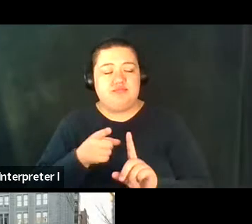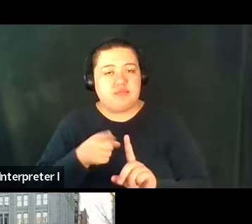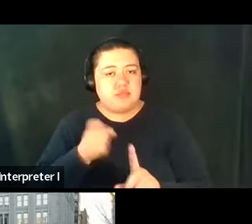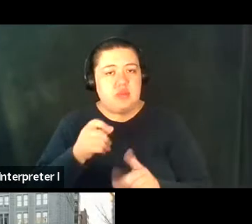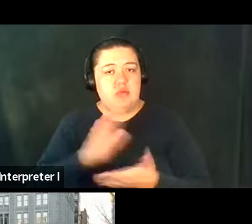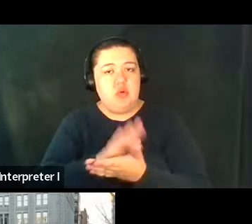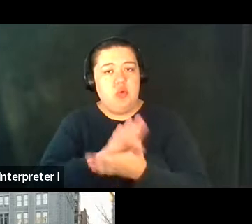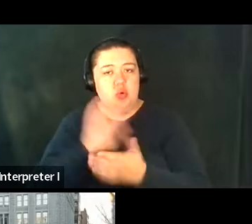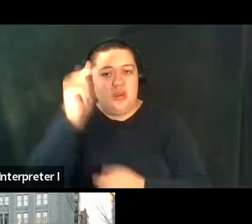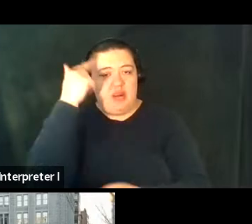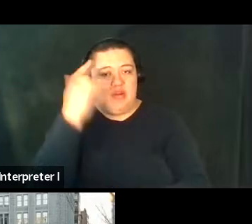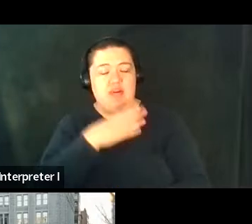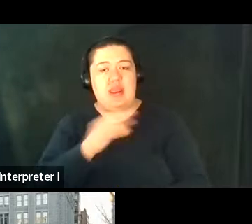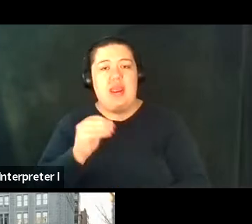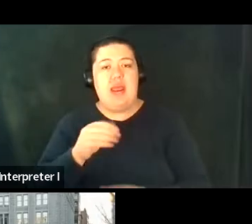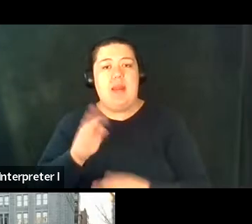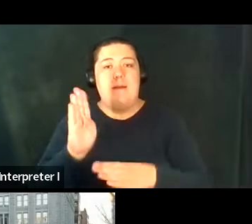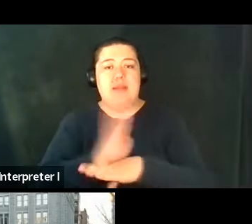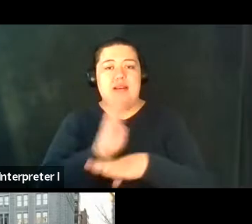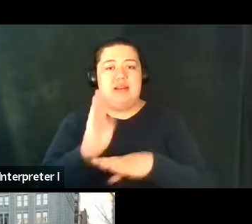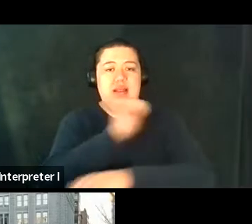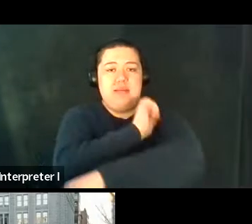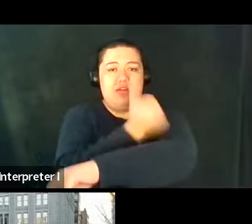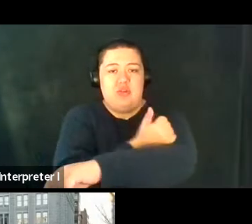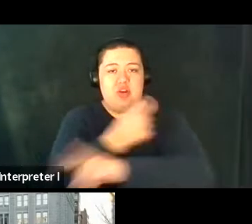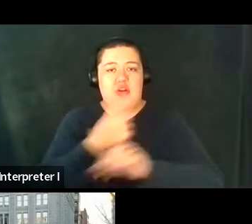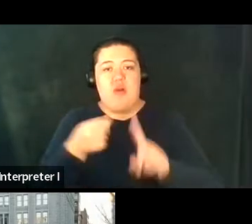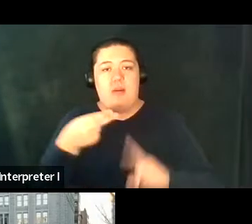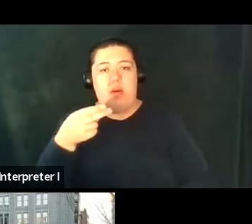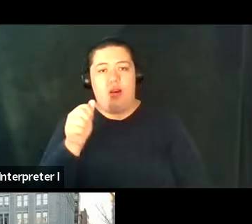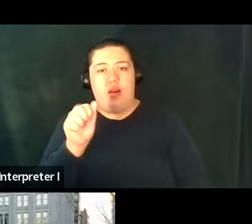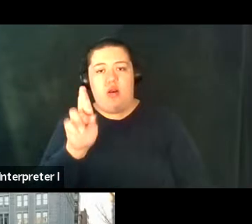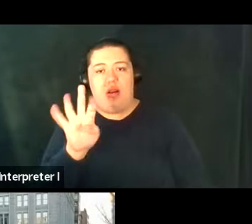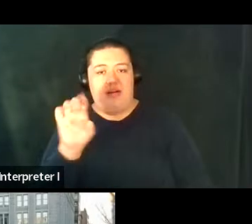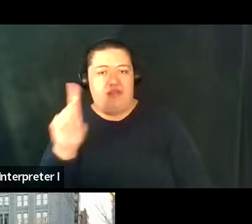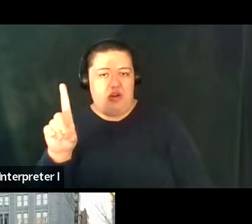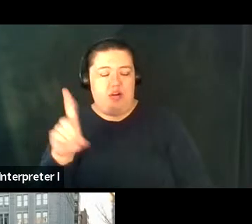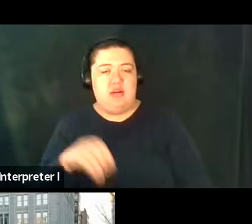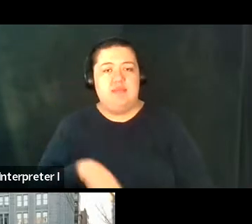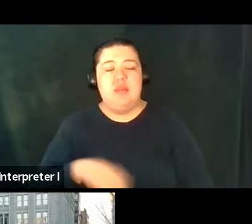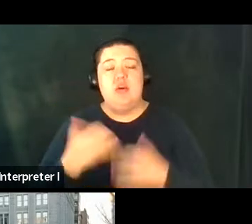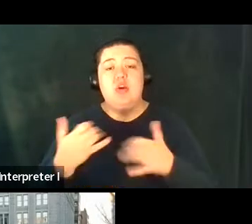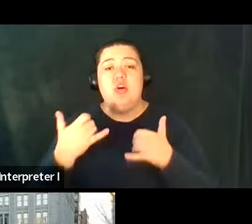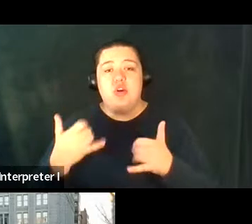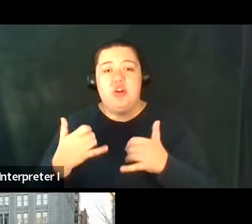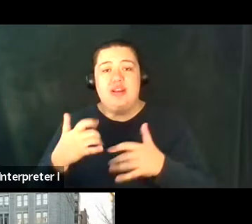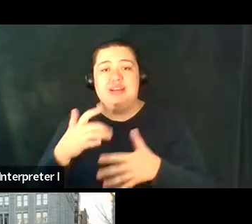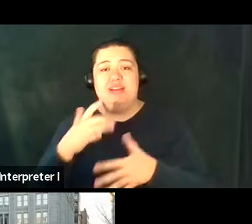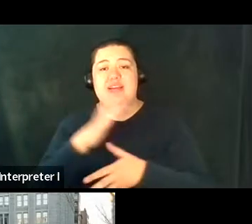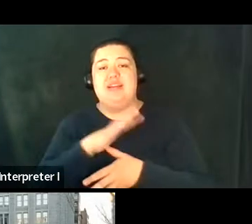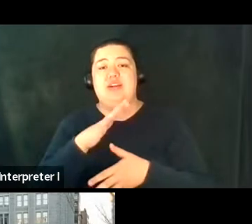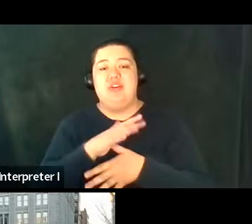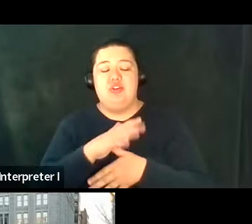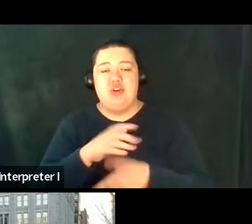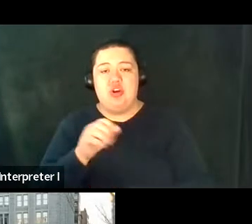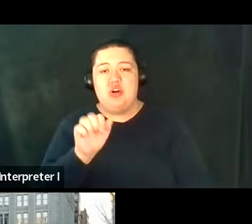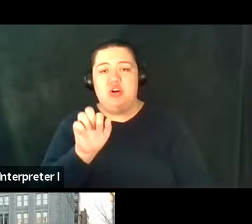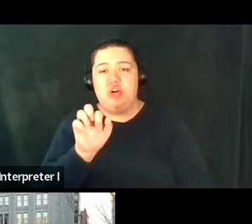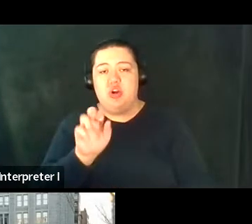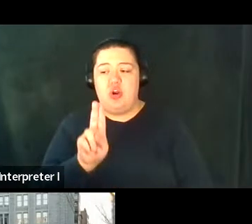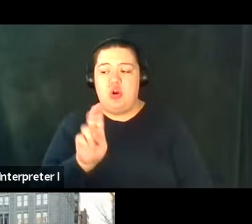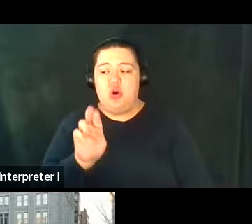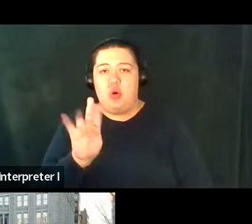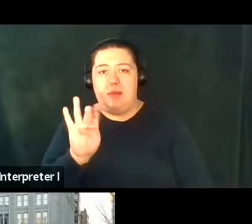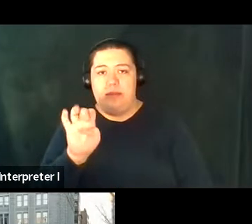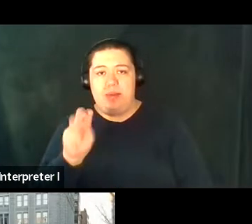Master of Business Administration degree from the Harvard Business School. Currently, Ms. Santos is a Senior Urban Development Specialist at the World